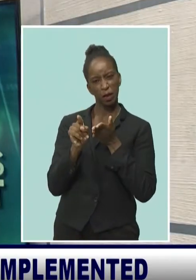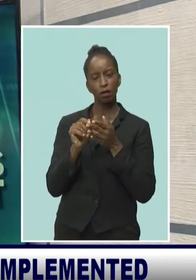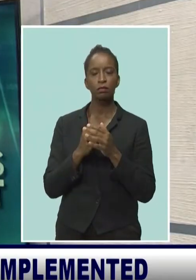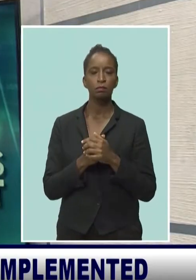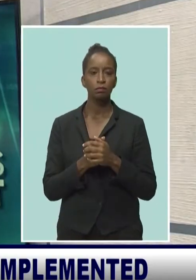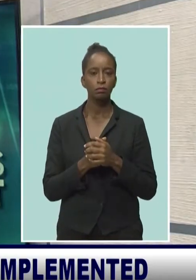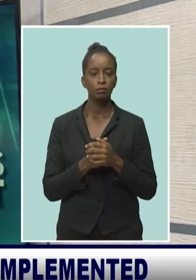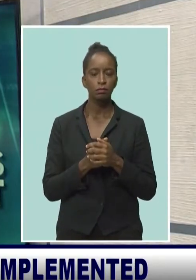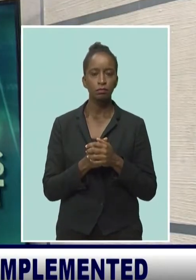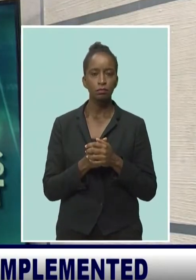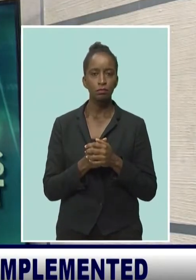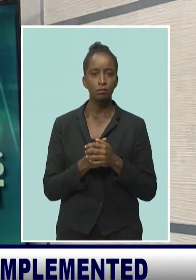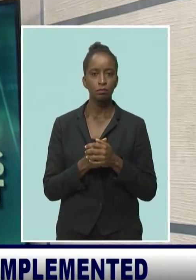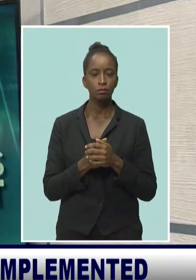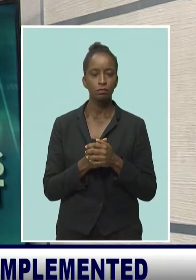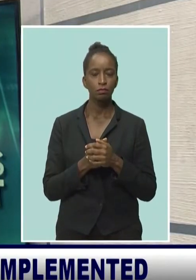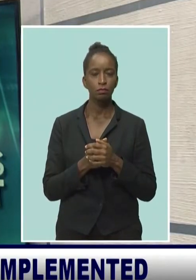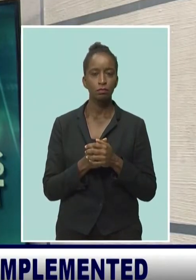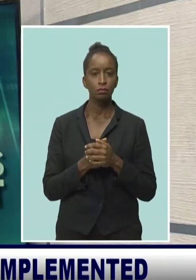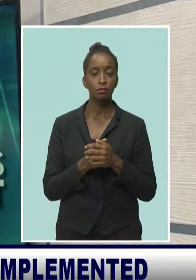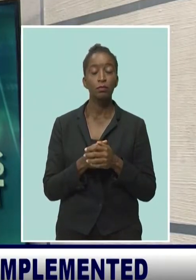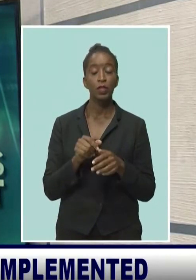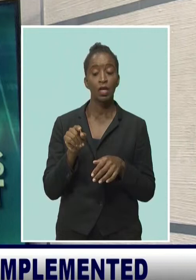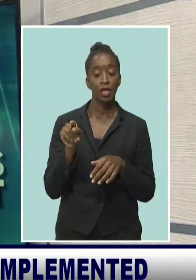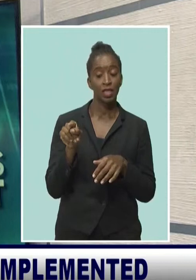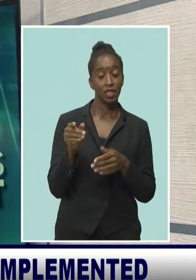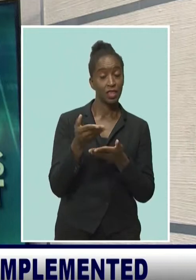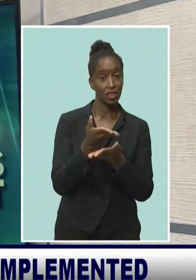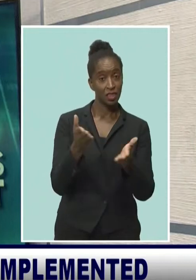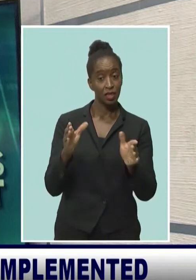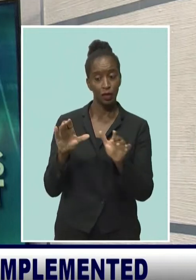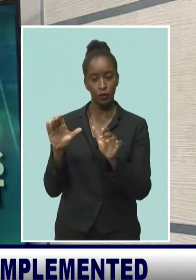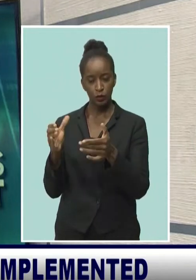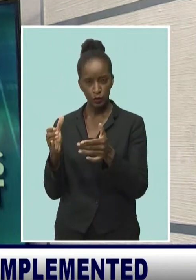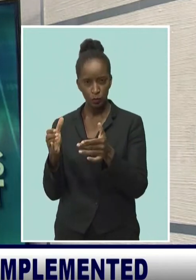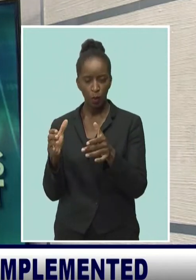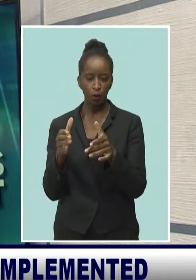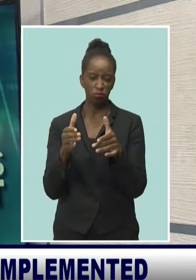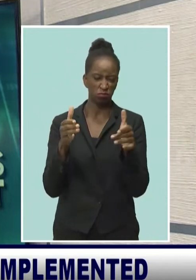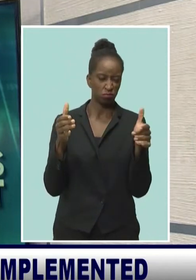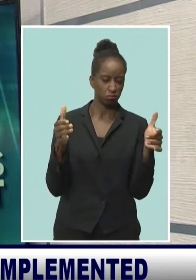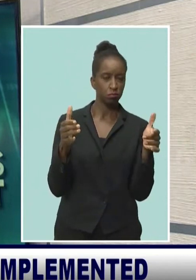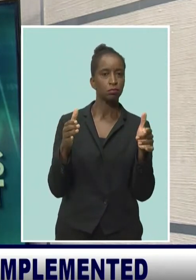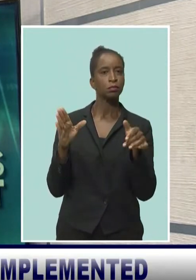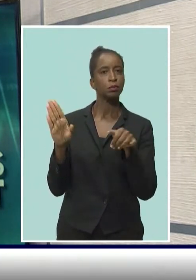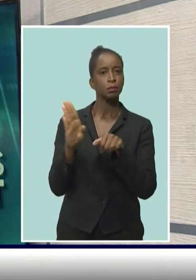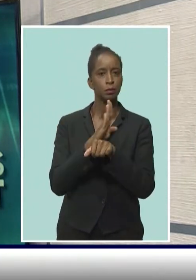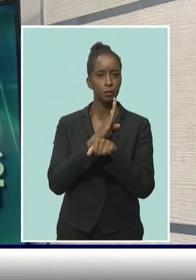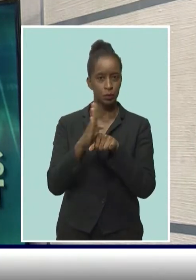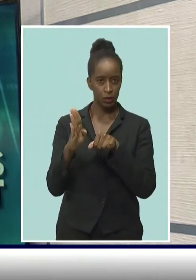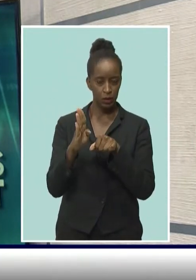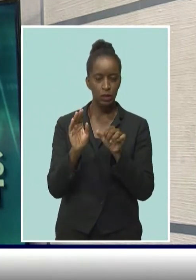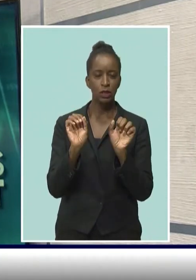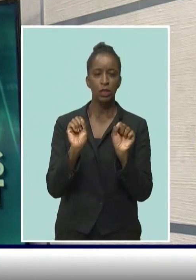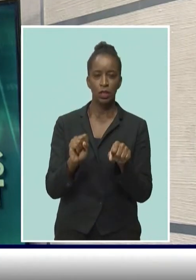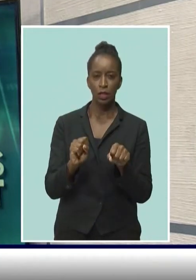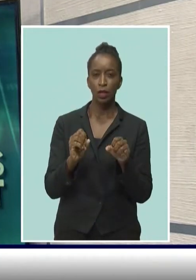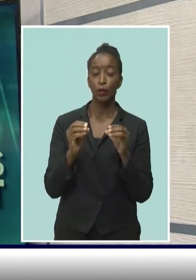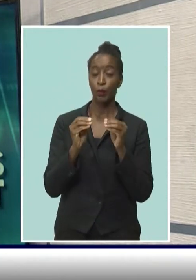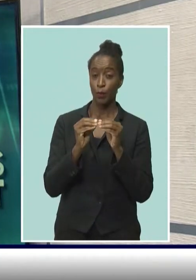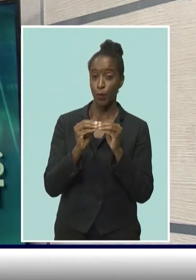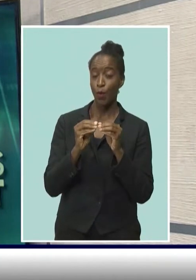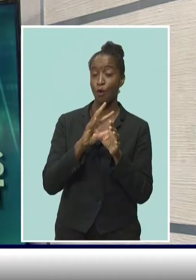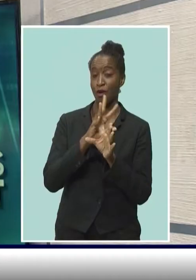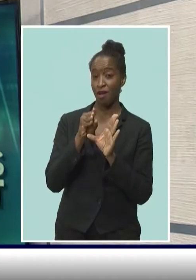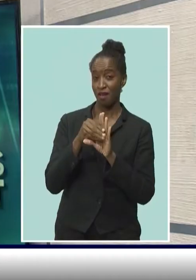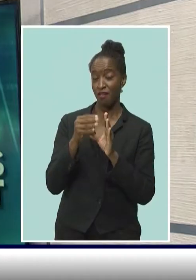Local small and medium enterprises now have a better opportunity to participate in the decision-making process for the business sector. It comes with the